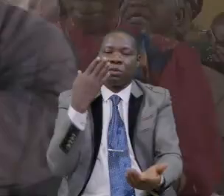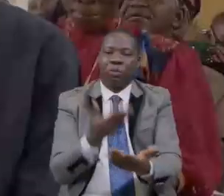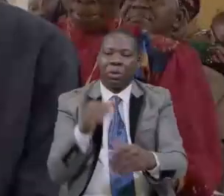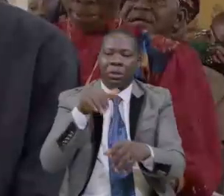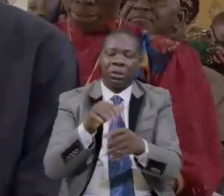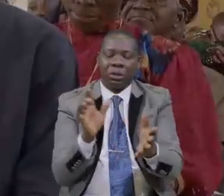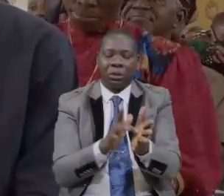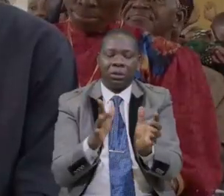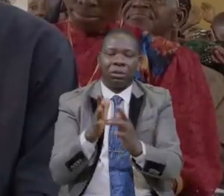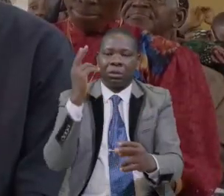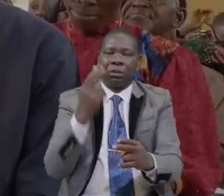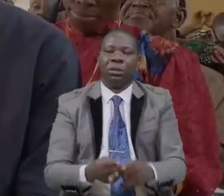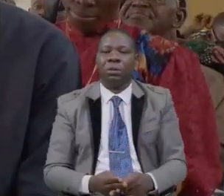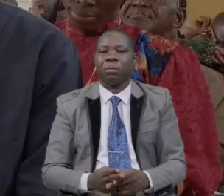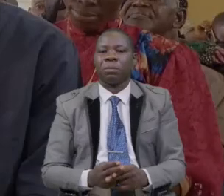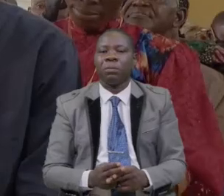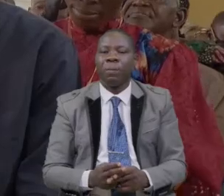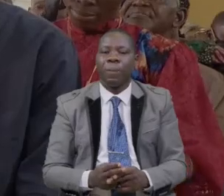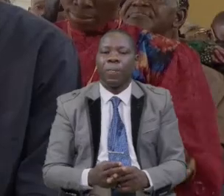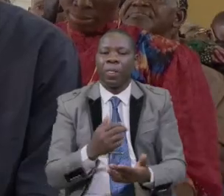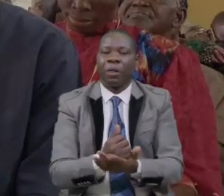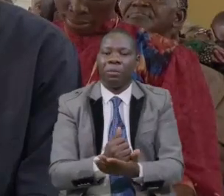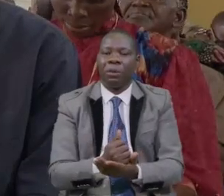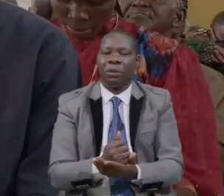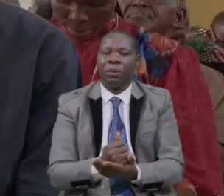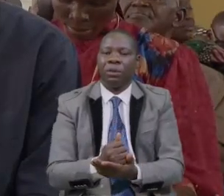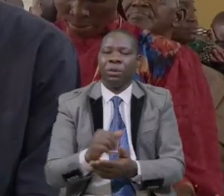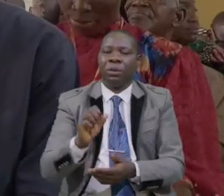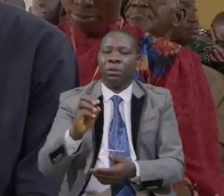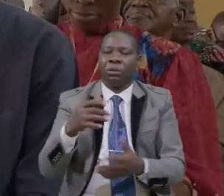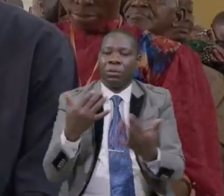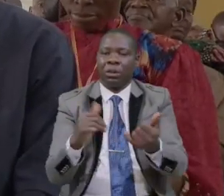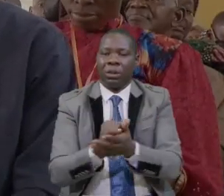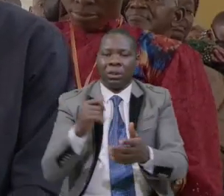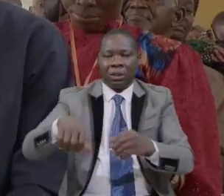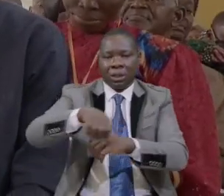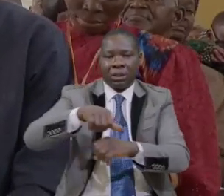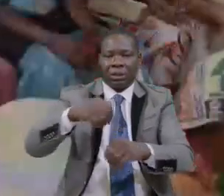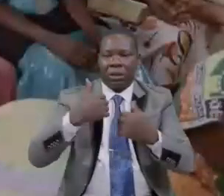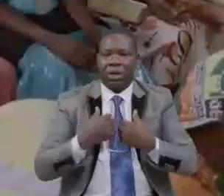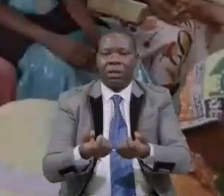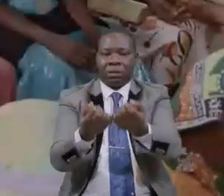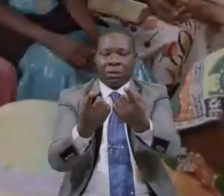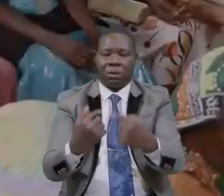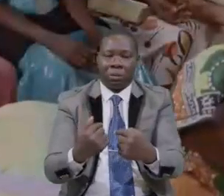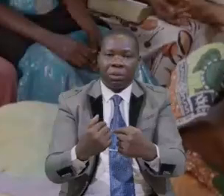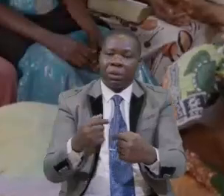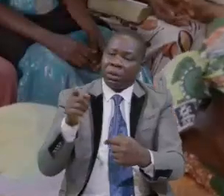Amen. And so now that the anointing has come, he didn't go back